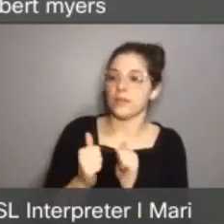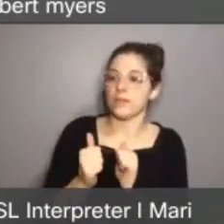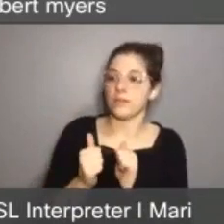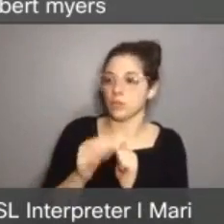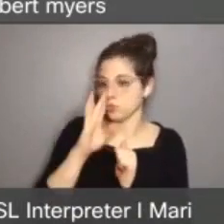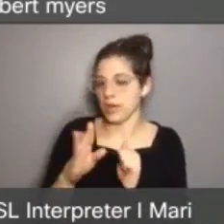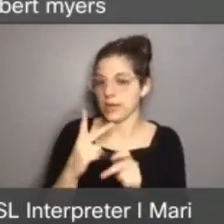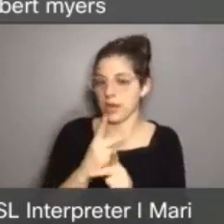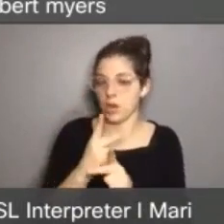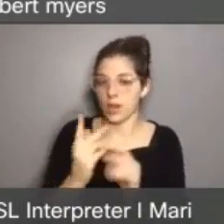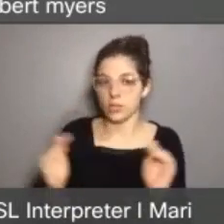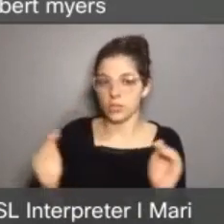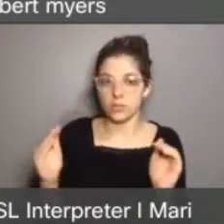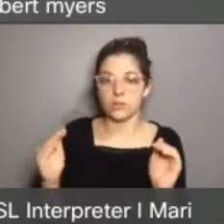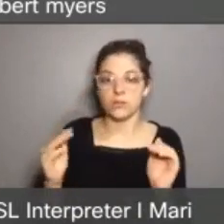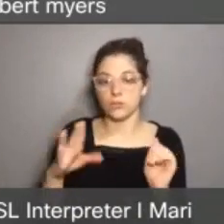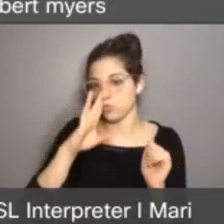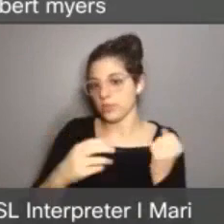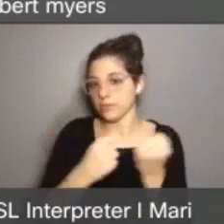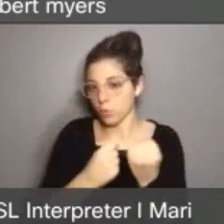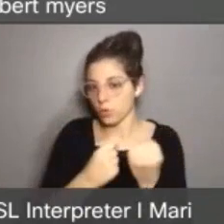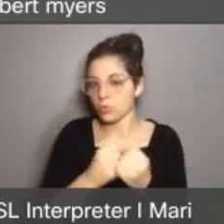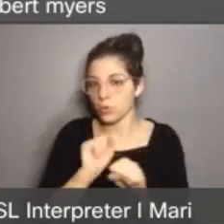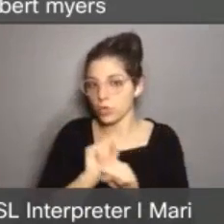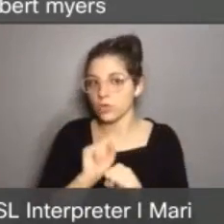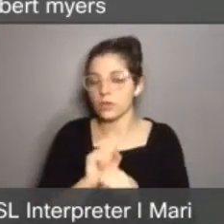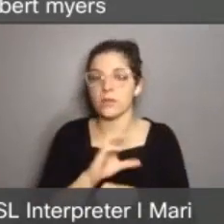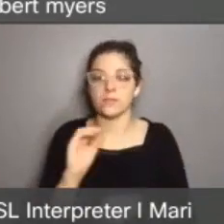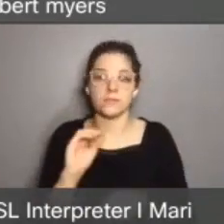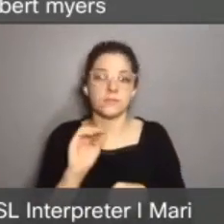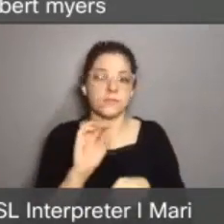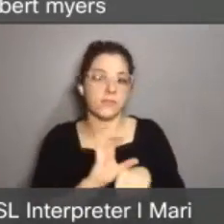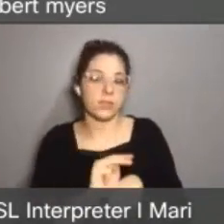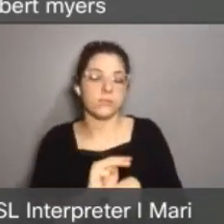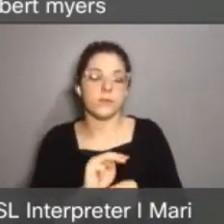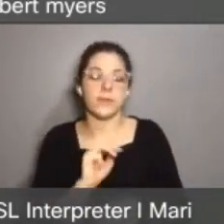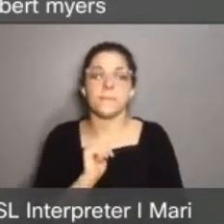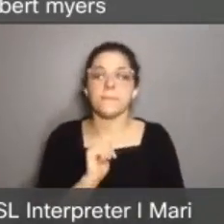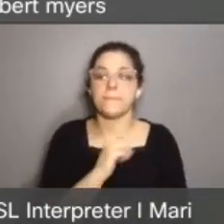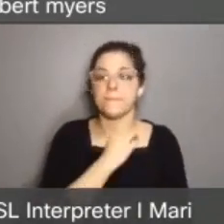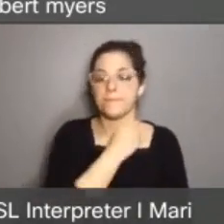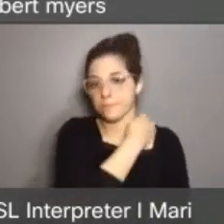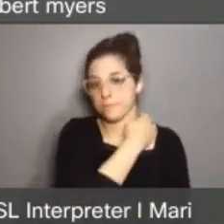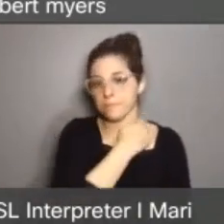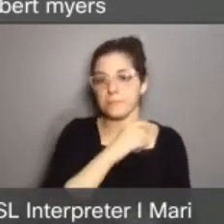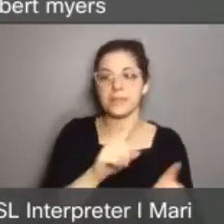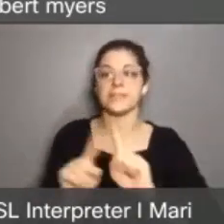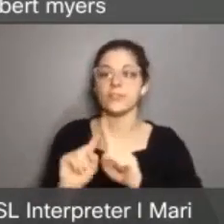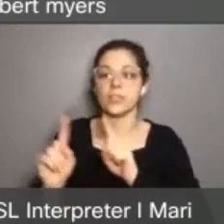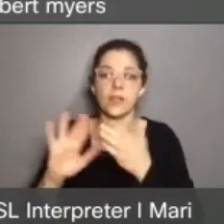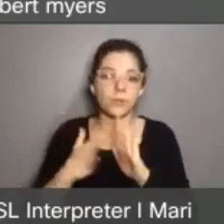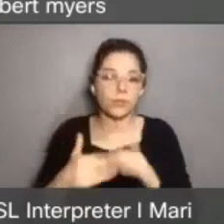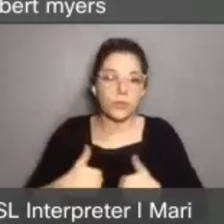care level, doing direct support work and also, case management in various community